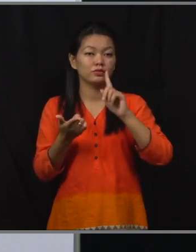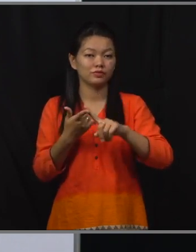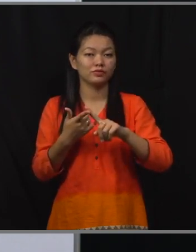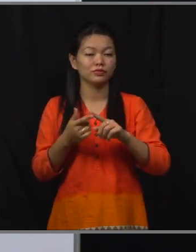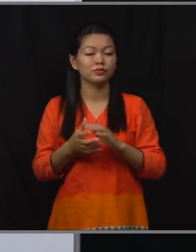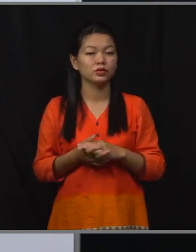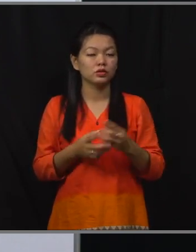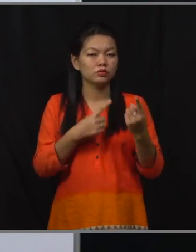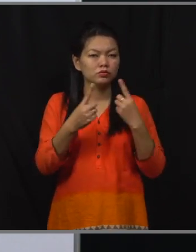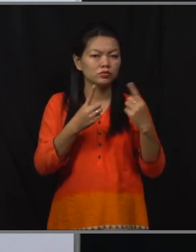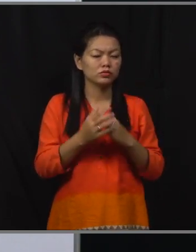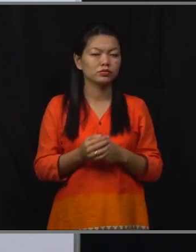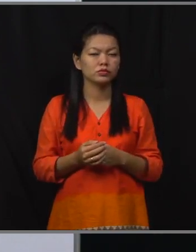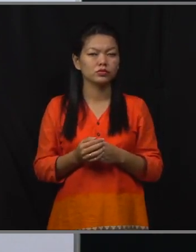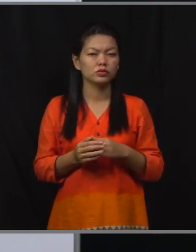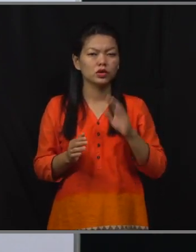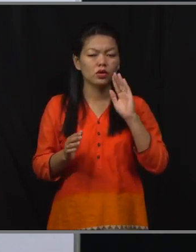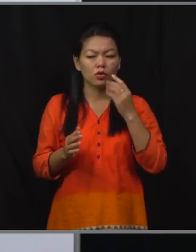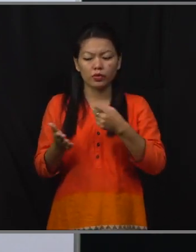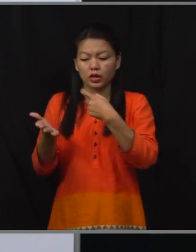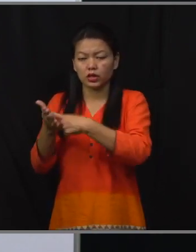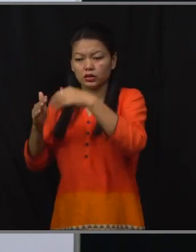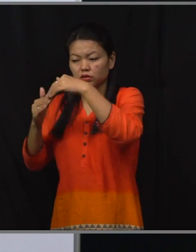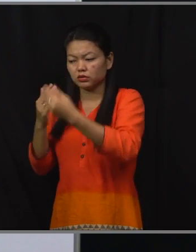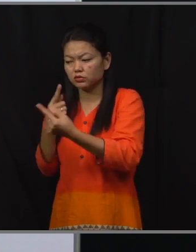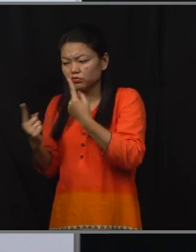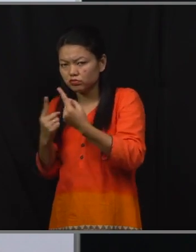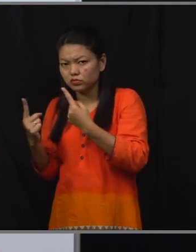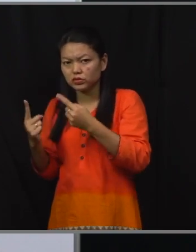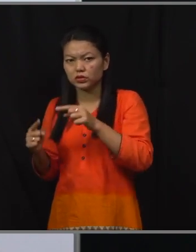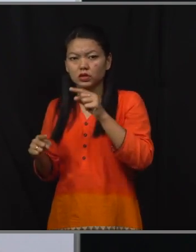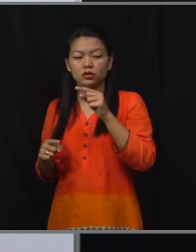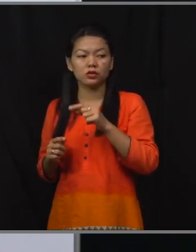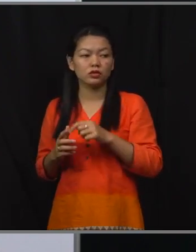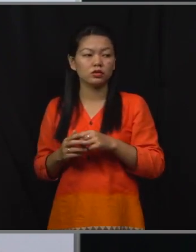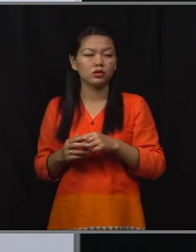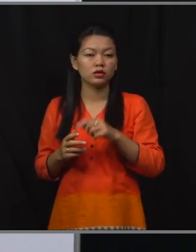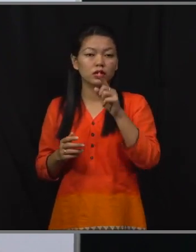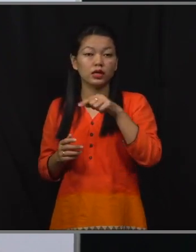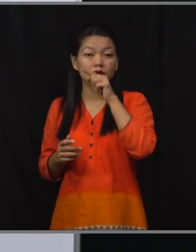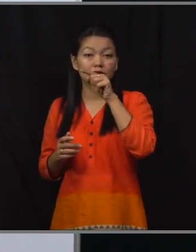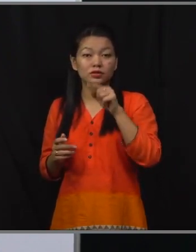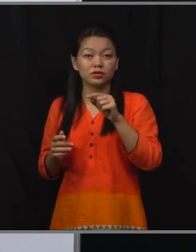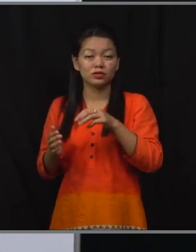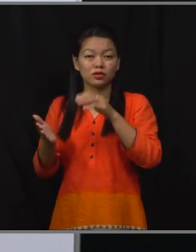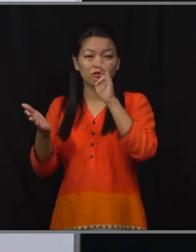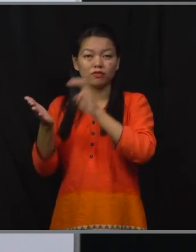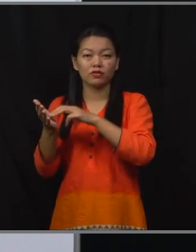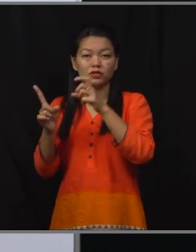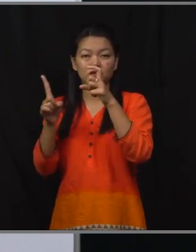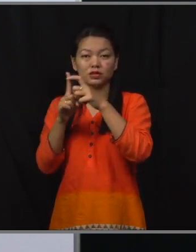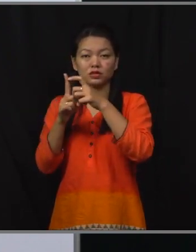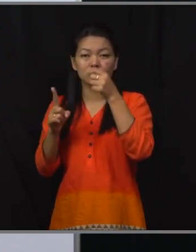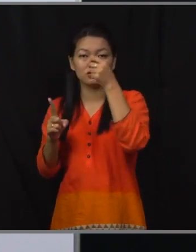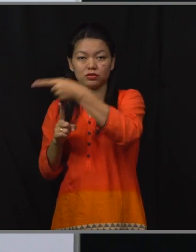question, the last particulars, that is interest on building fund, not interest on fixed deposits, that